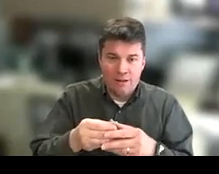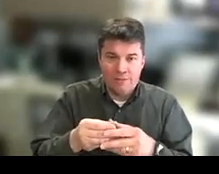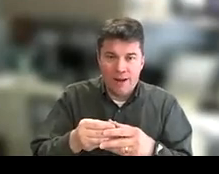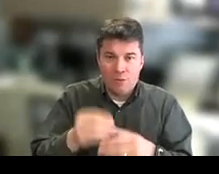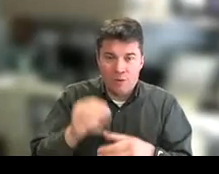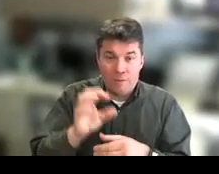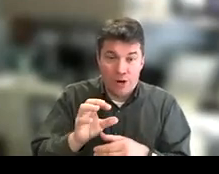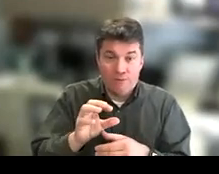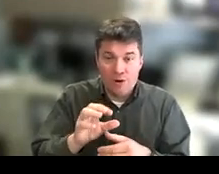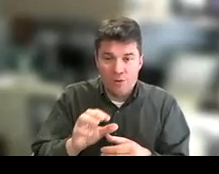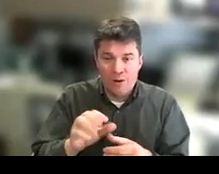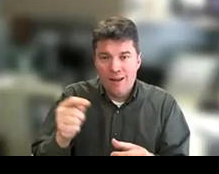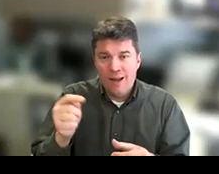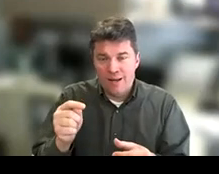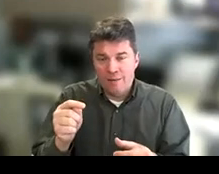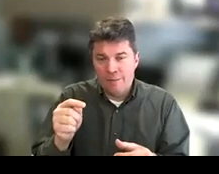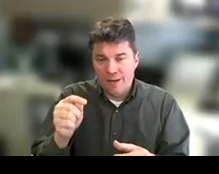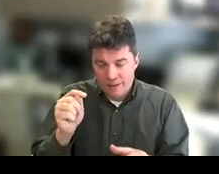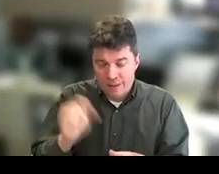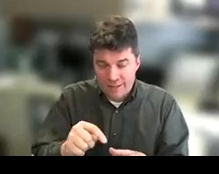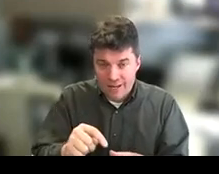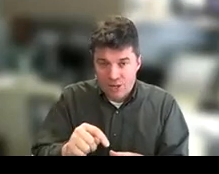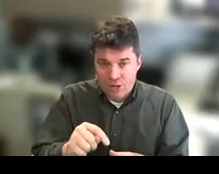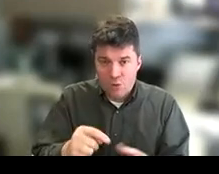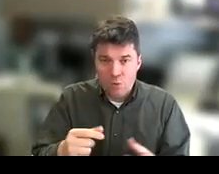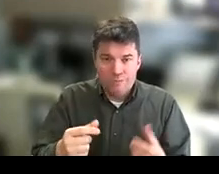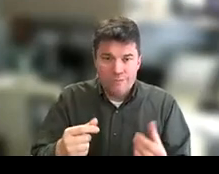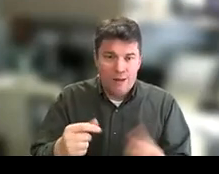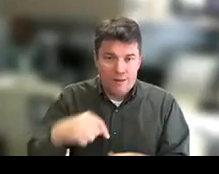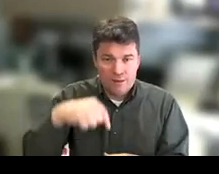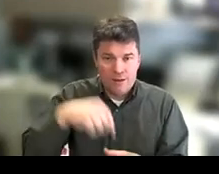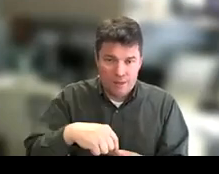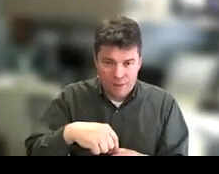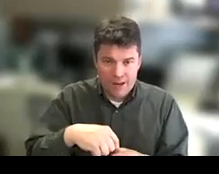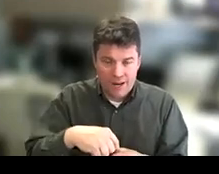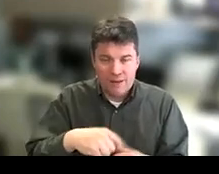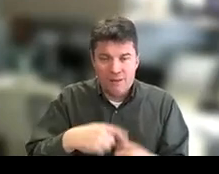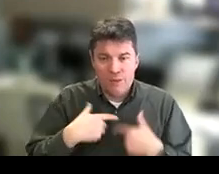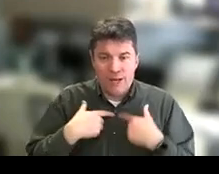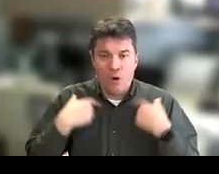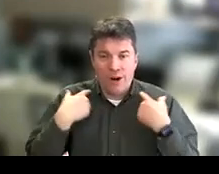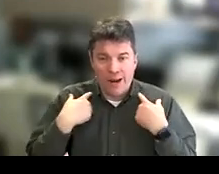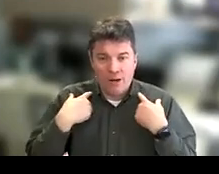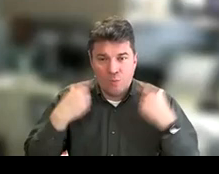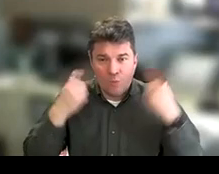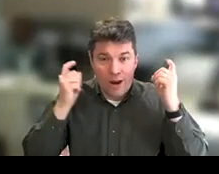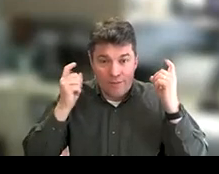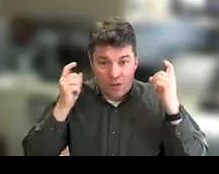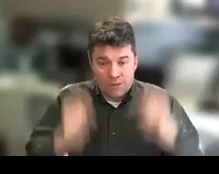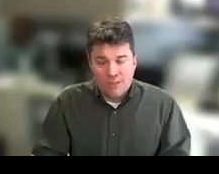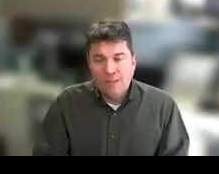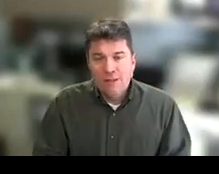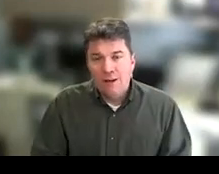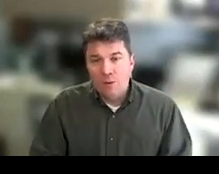little handheld device with a microphone and an ability to have like a plug-in so they can wear a neck loop